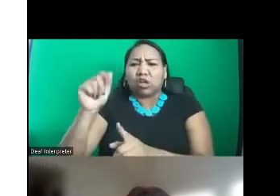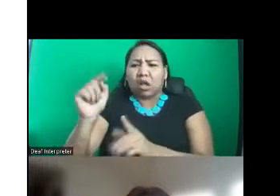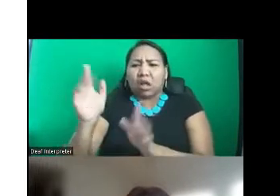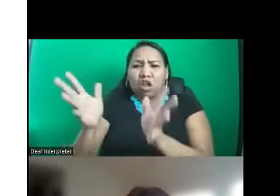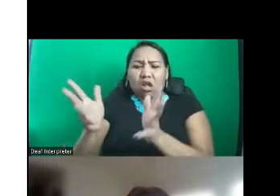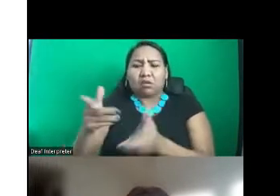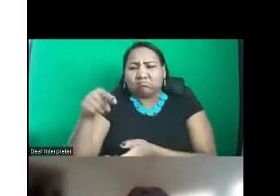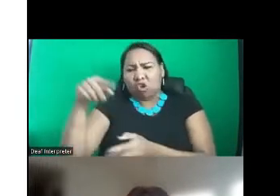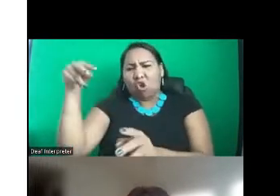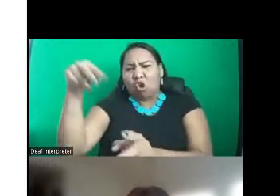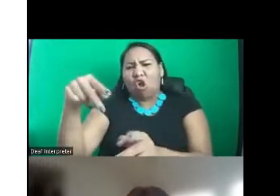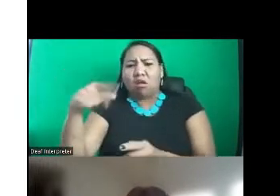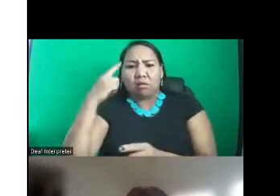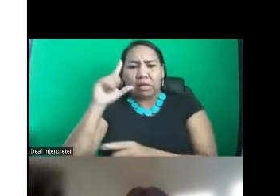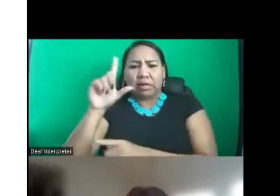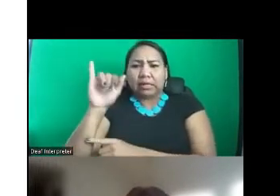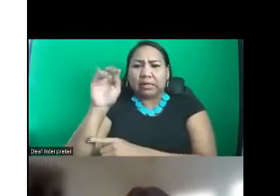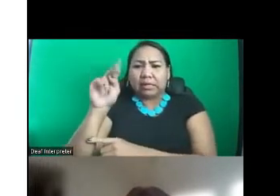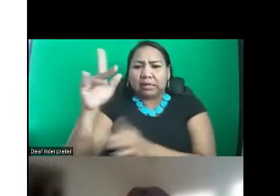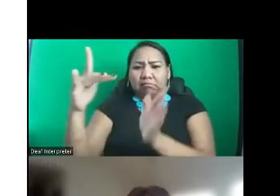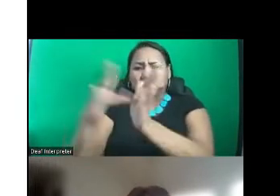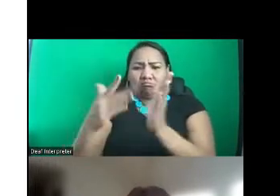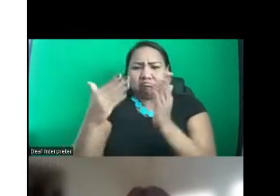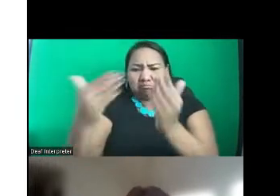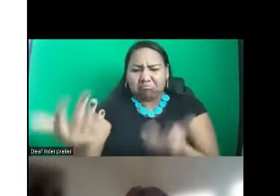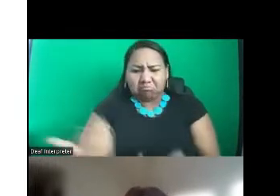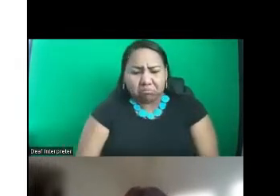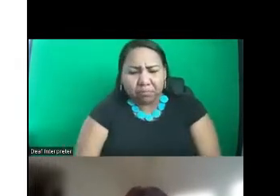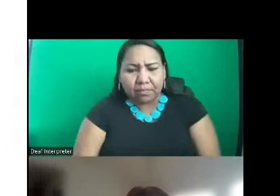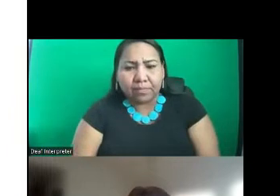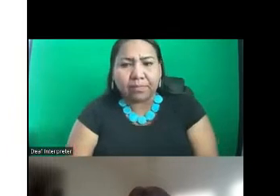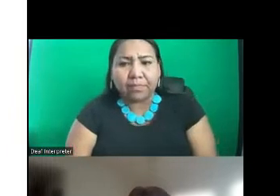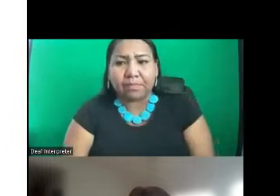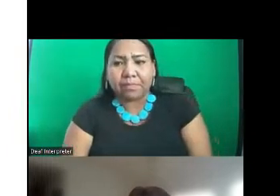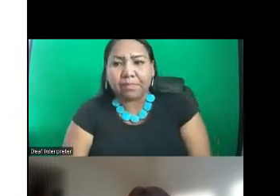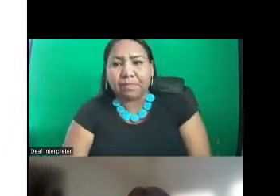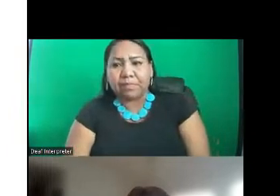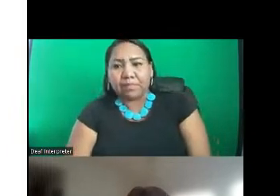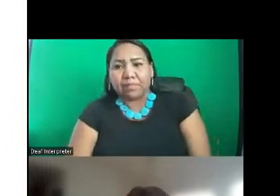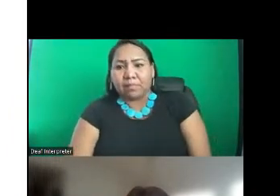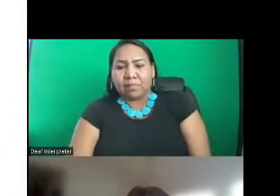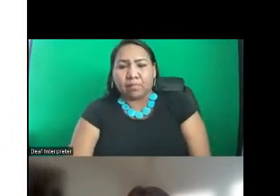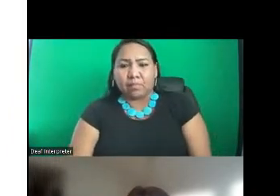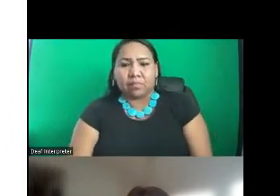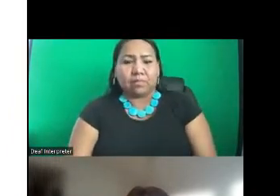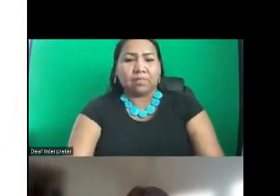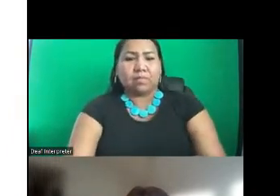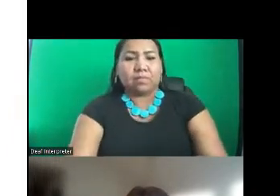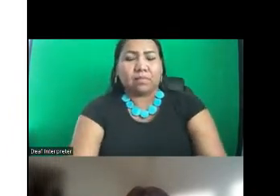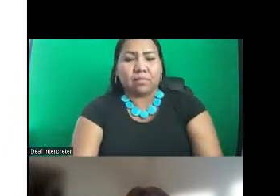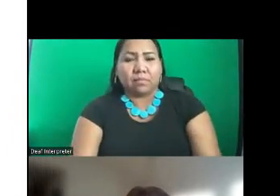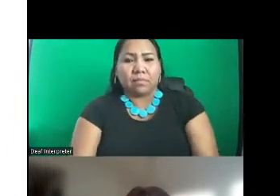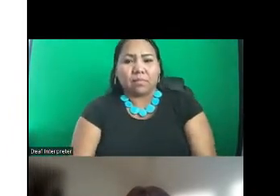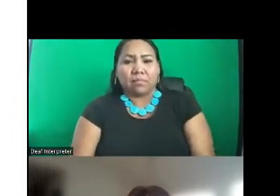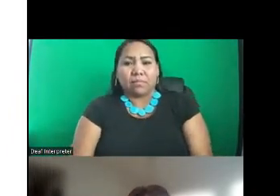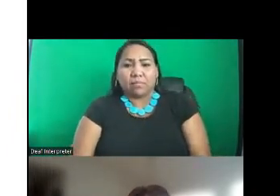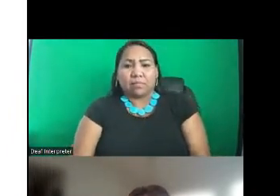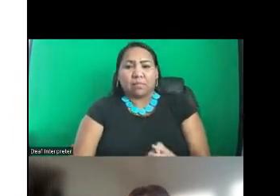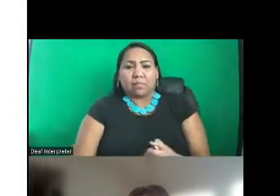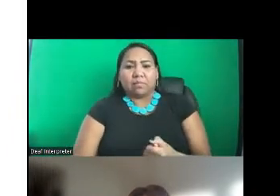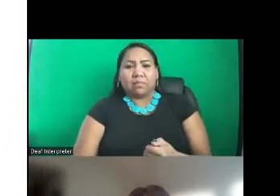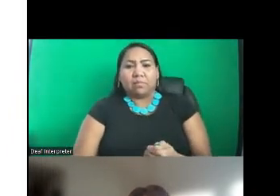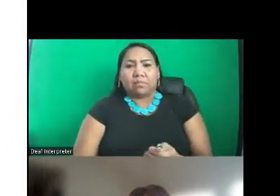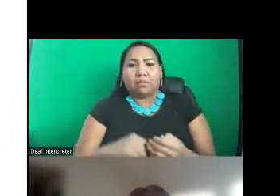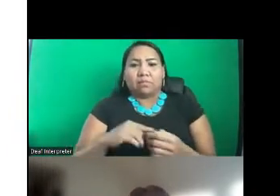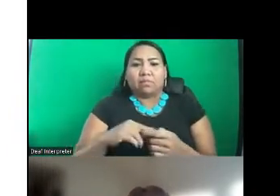captioning window opens on your system, you can adjust the background color, the text color, and the fonts using the drop-down menus at the top